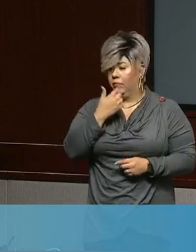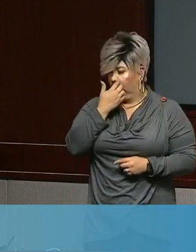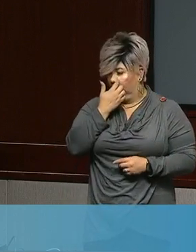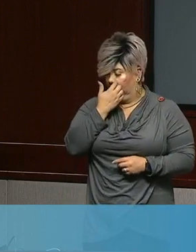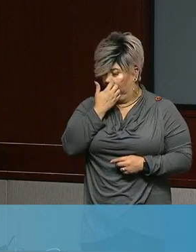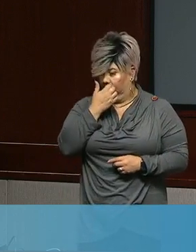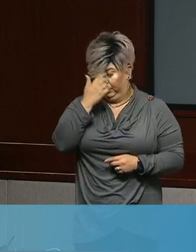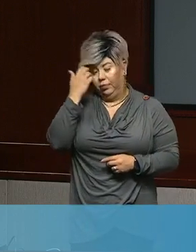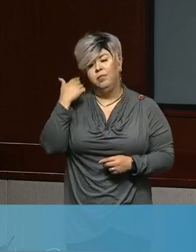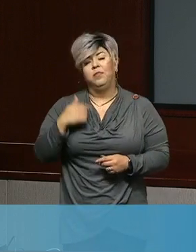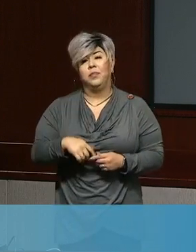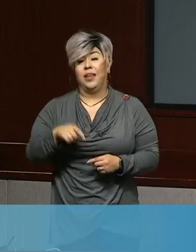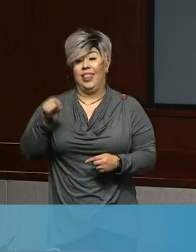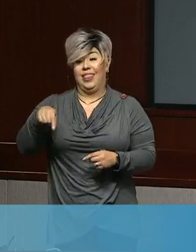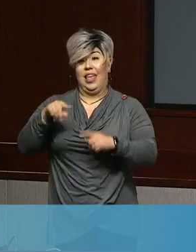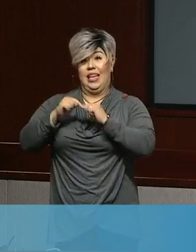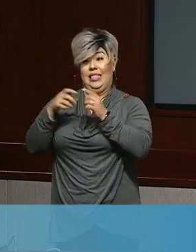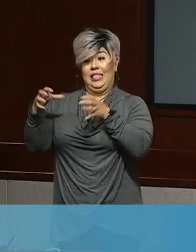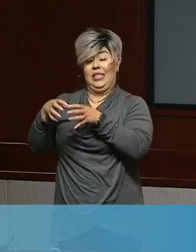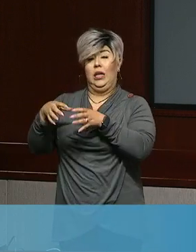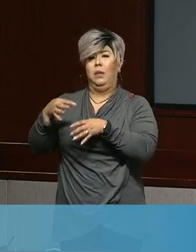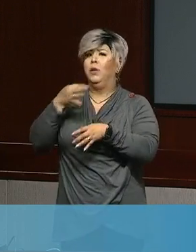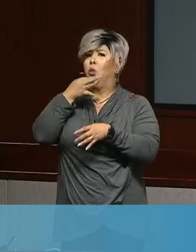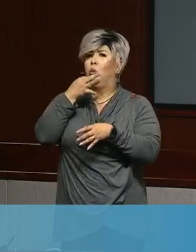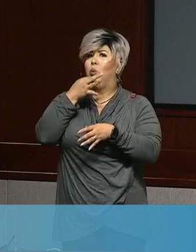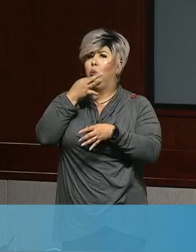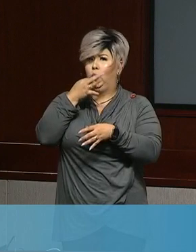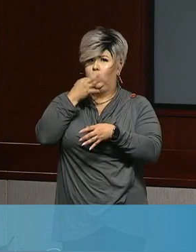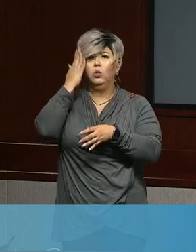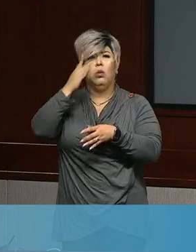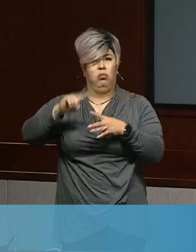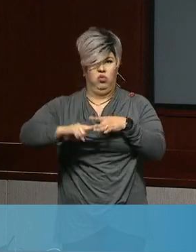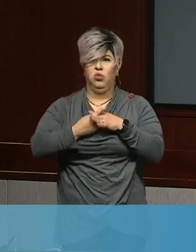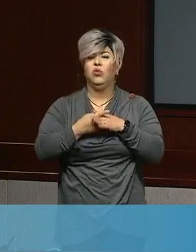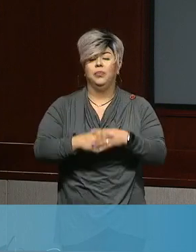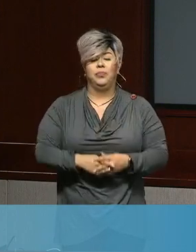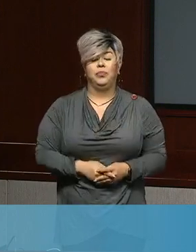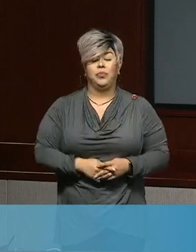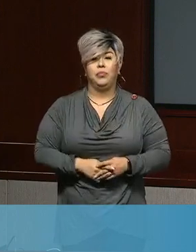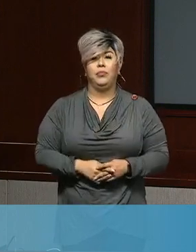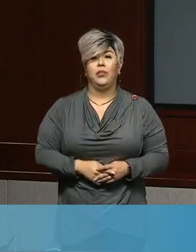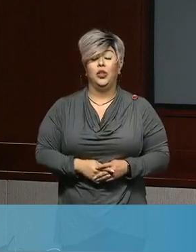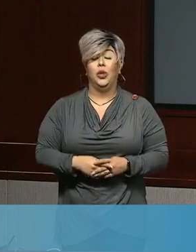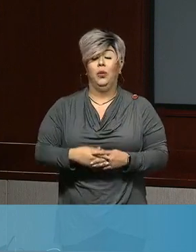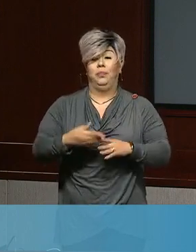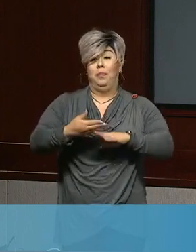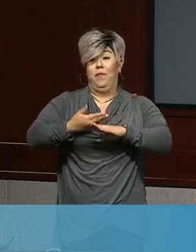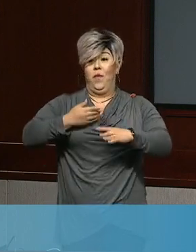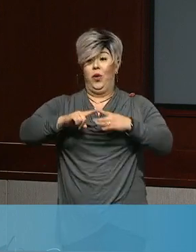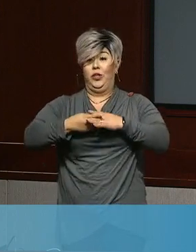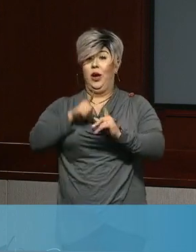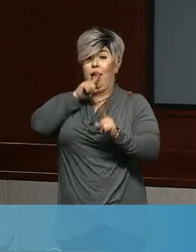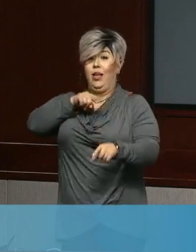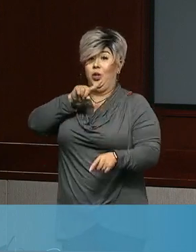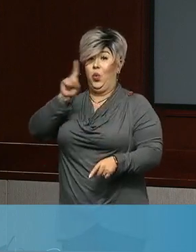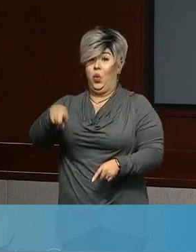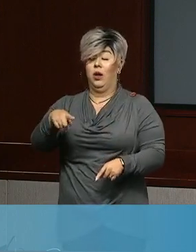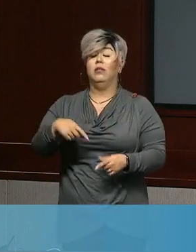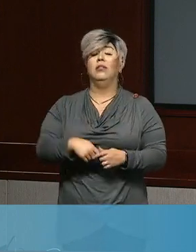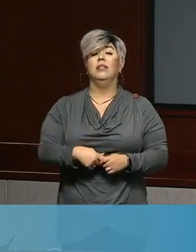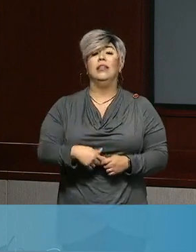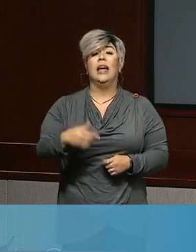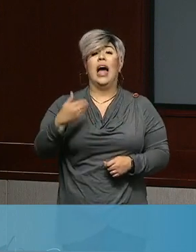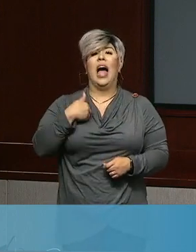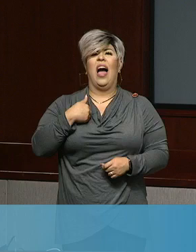This additional effort will begin immediately. And before we begin answering questions this morning, I've invited